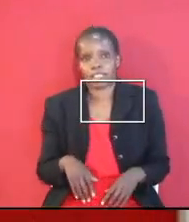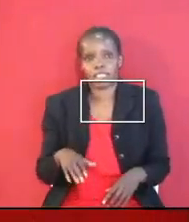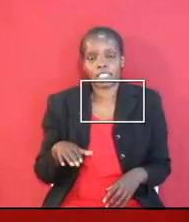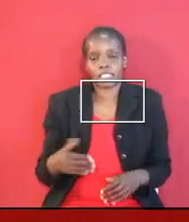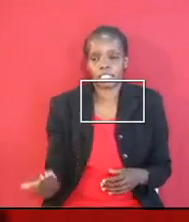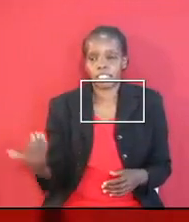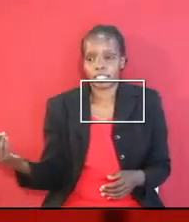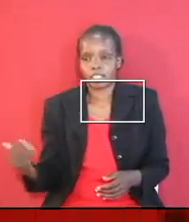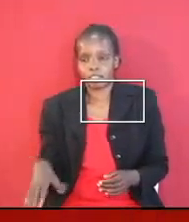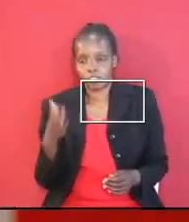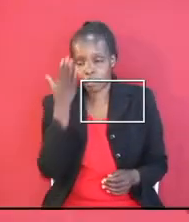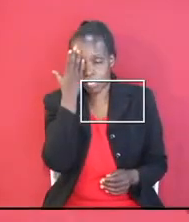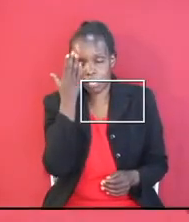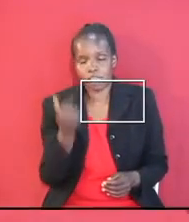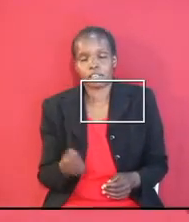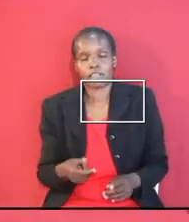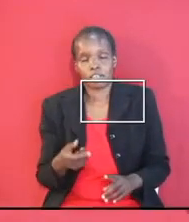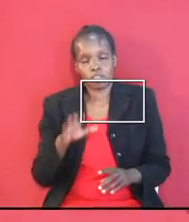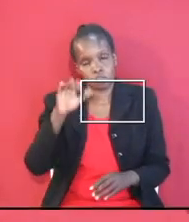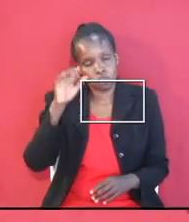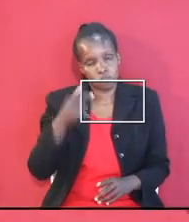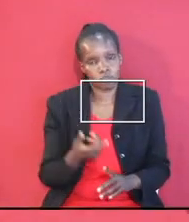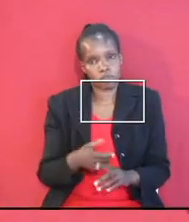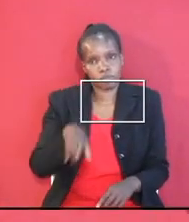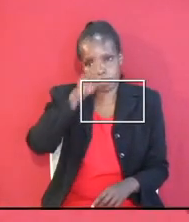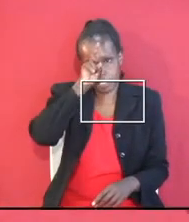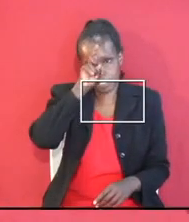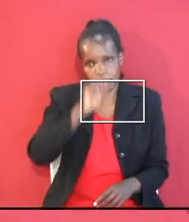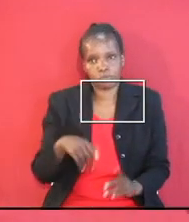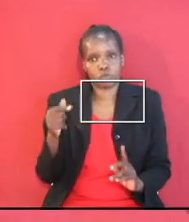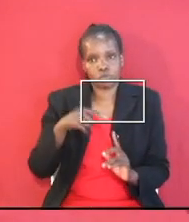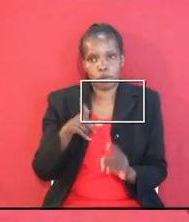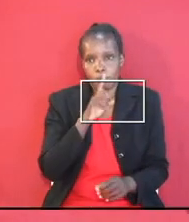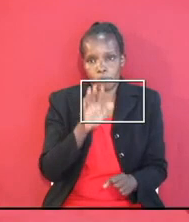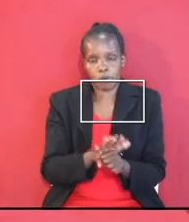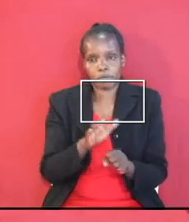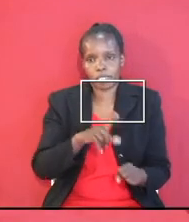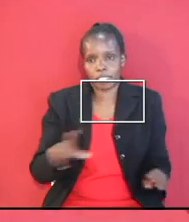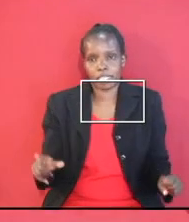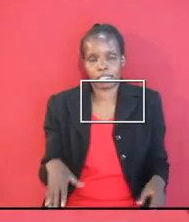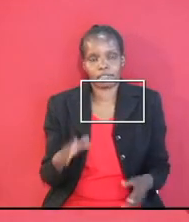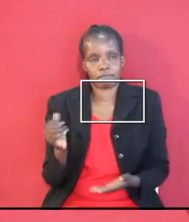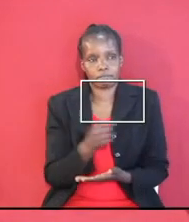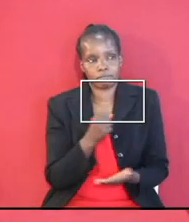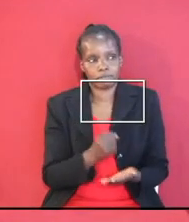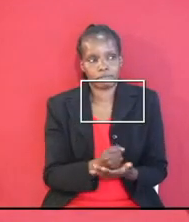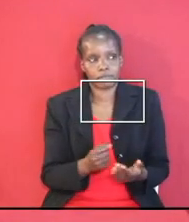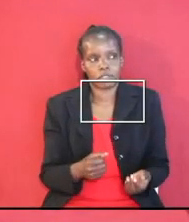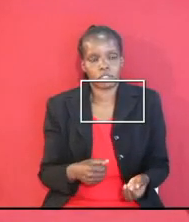The children of Israel were called from Egypt to the promised land. Amen.